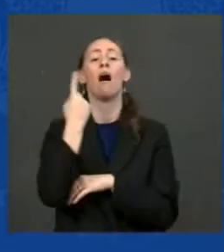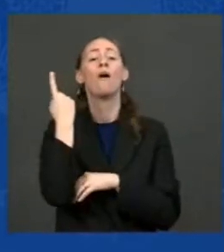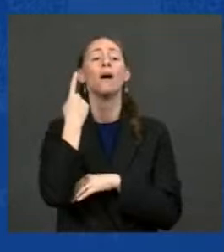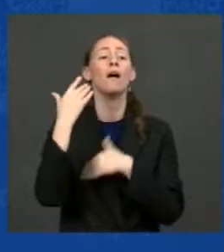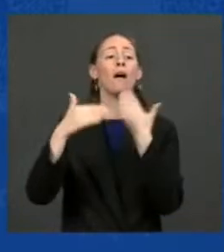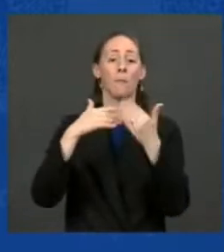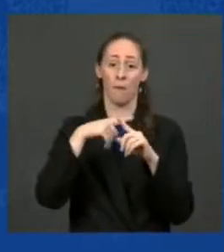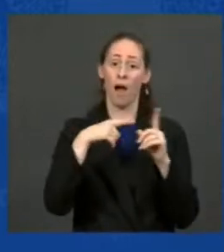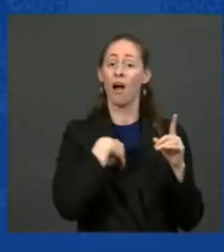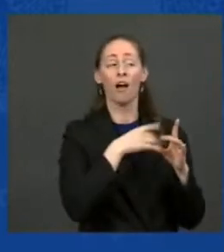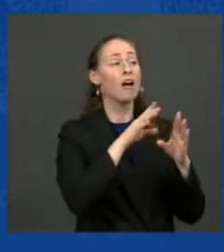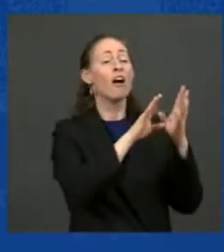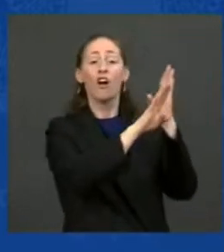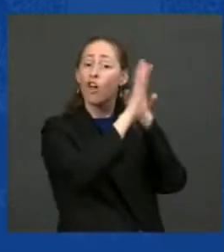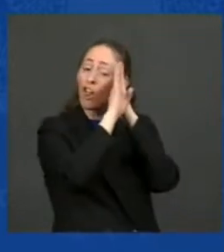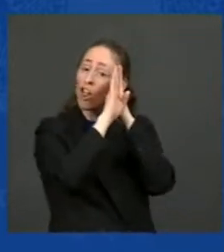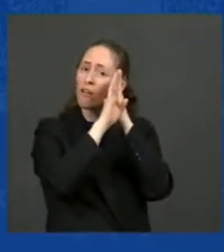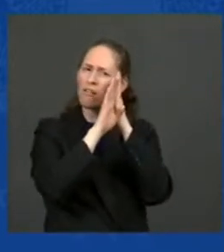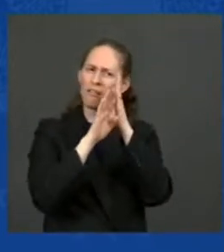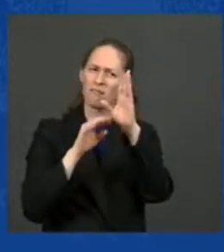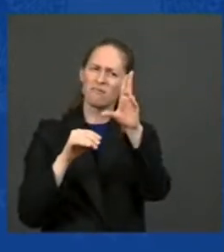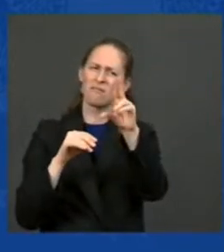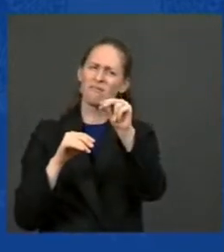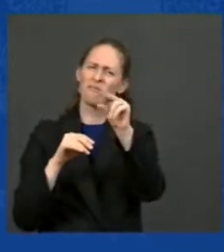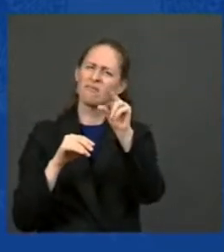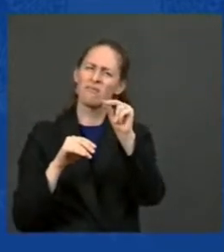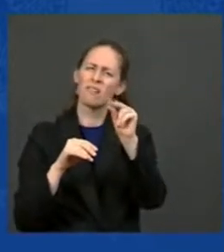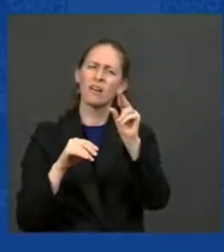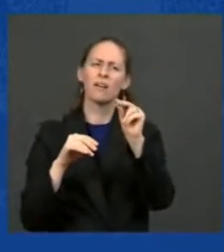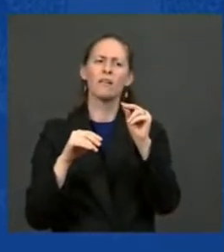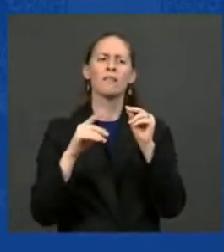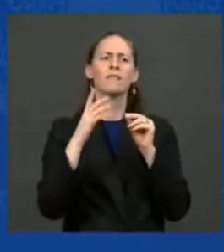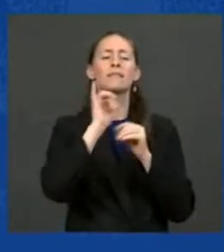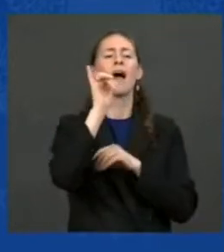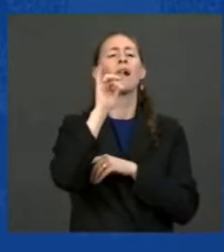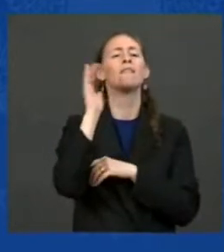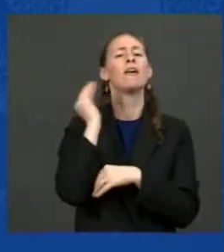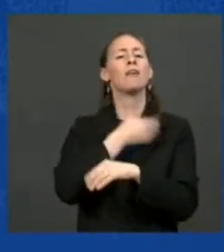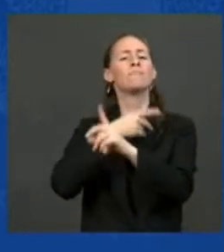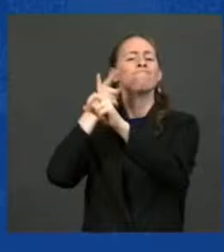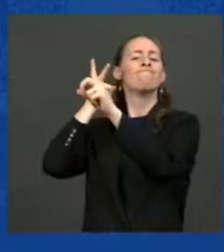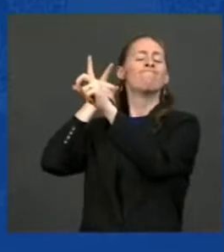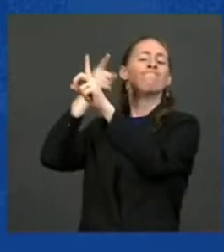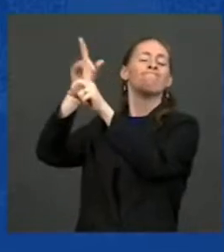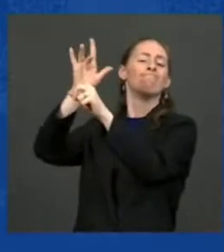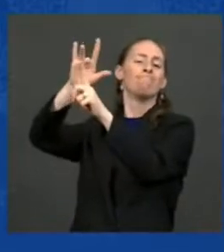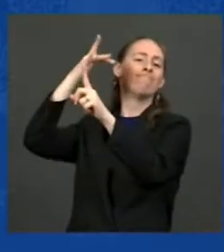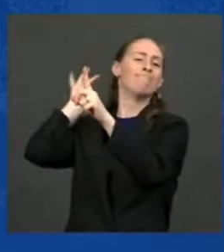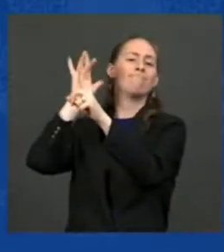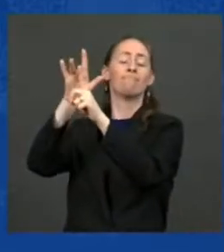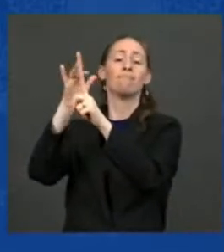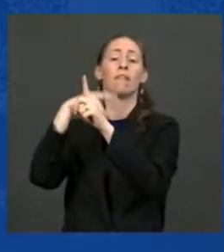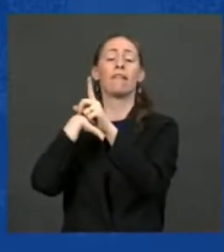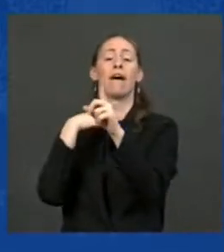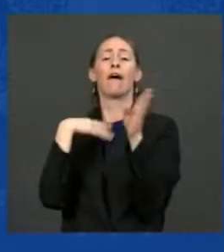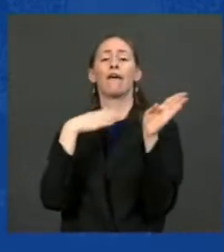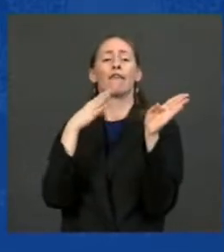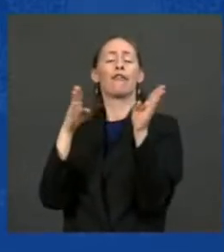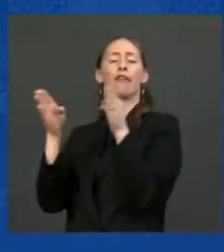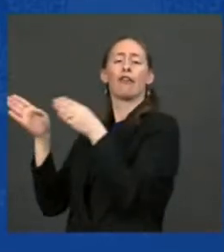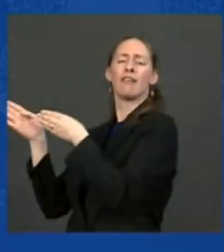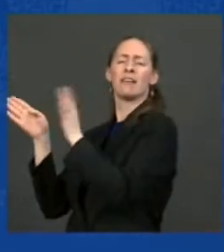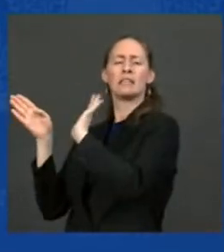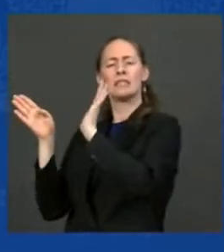founding, that idea has been our nation's steady North Star, drawing us back on course. The